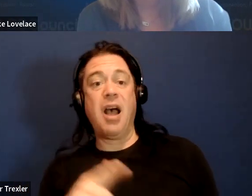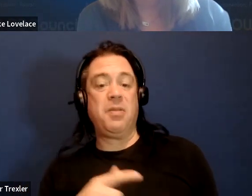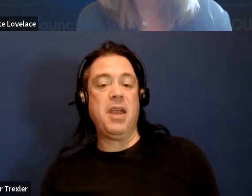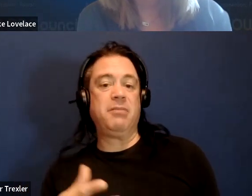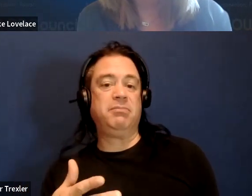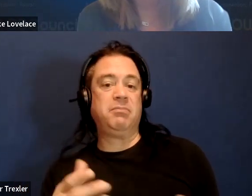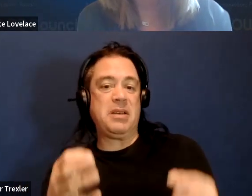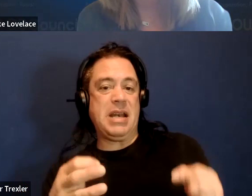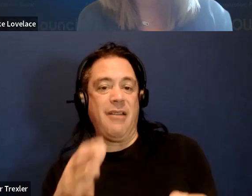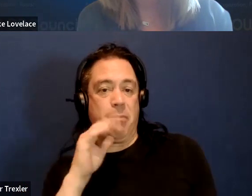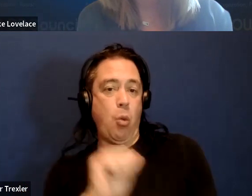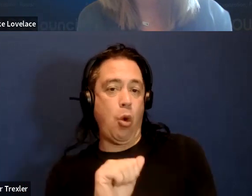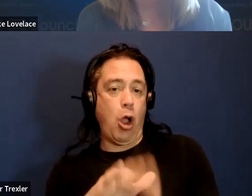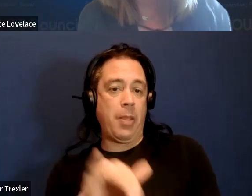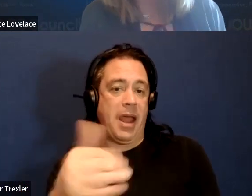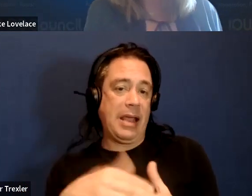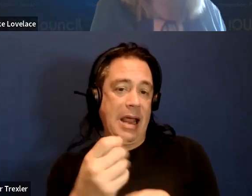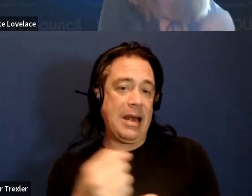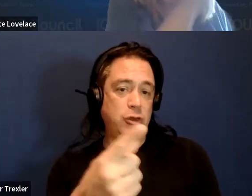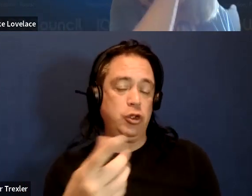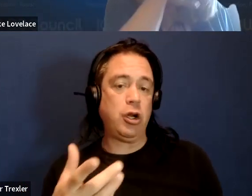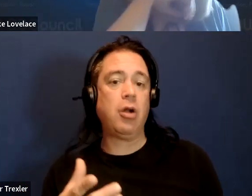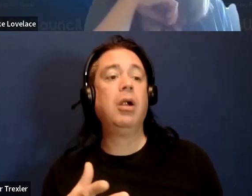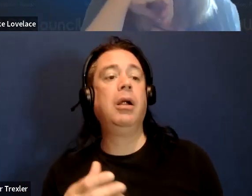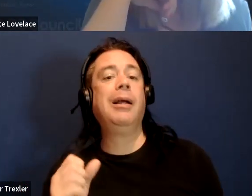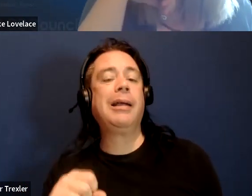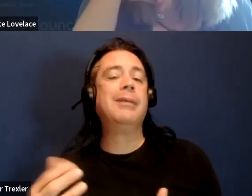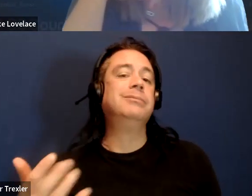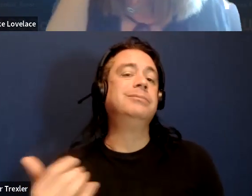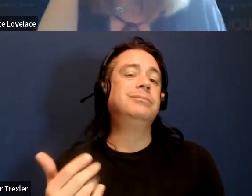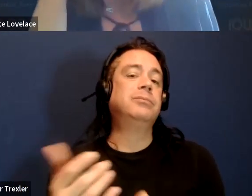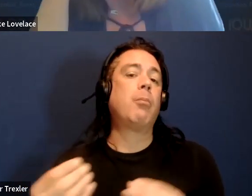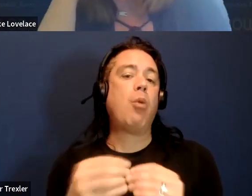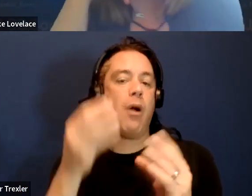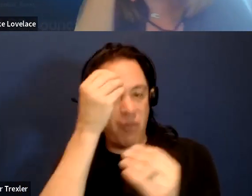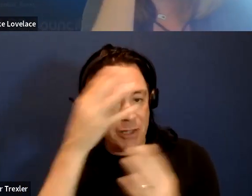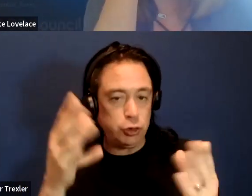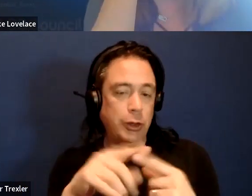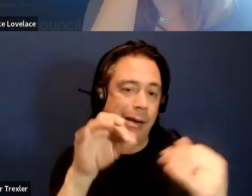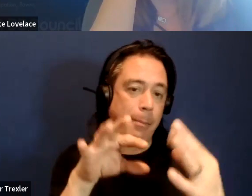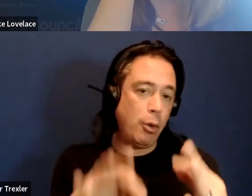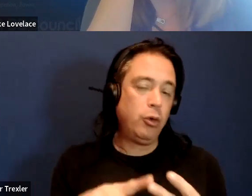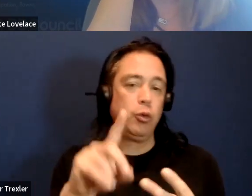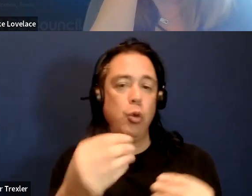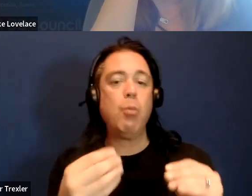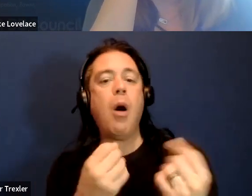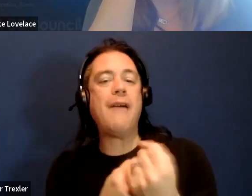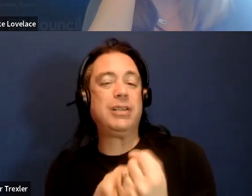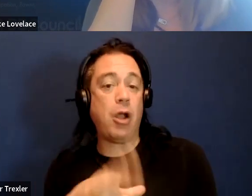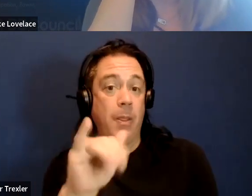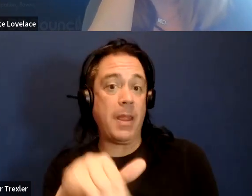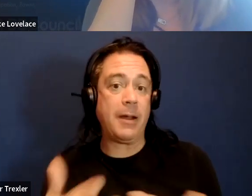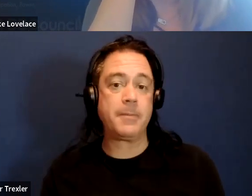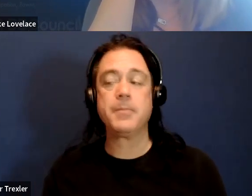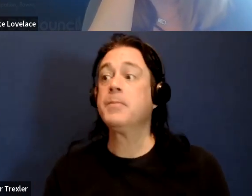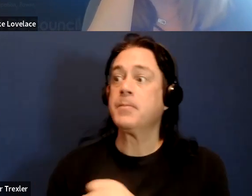you know, definitely be working on these again next year and can gather more information and input and do more advocacy on them. Yes,